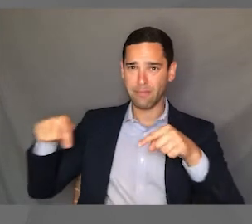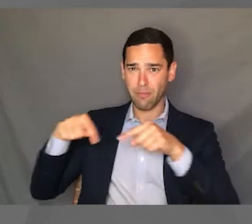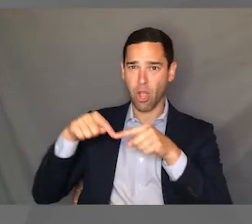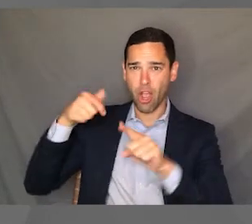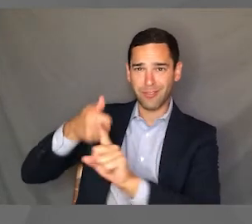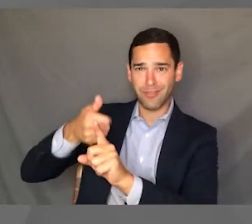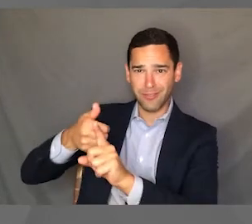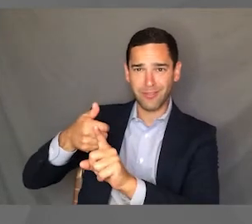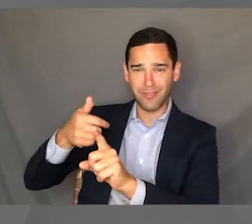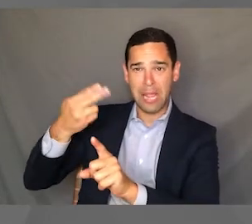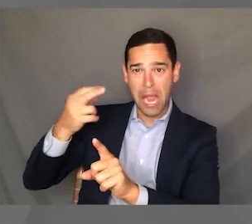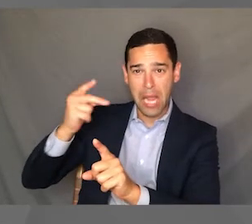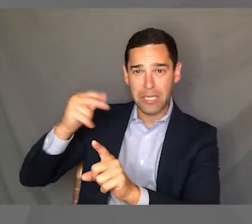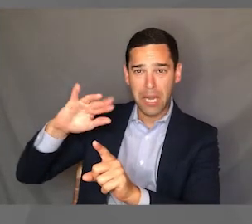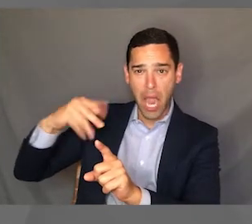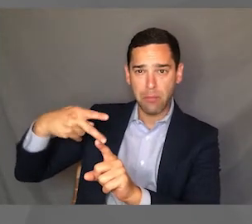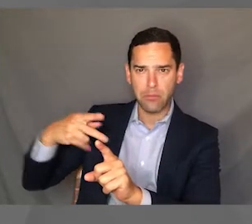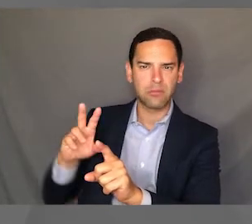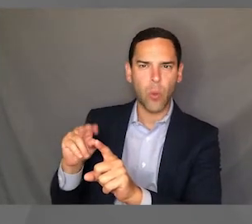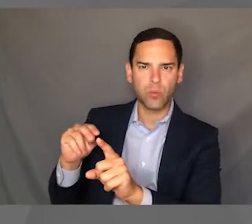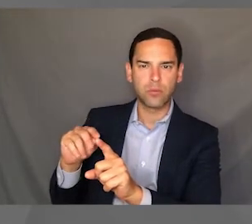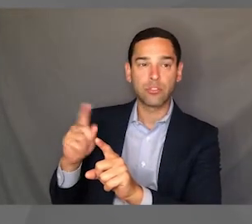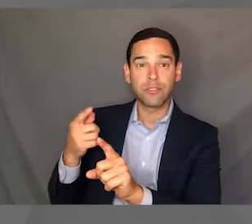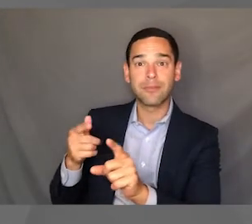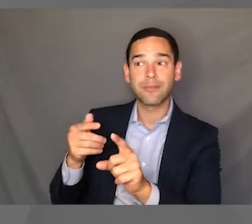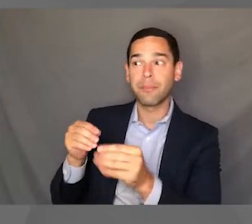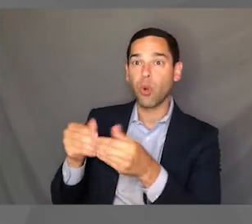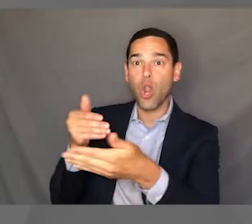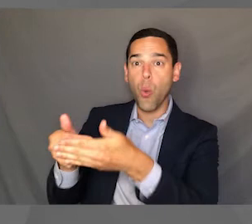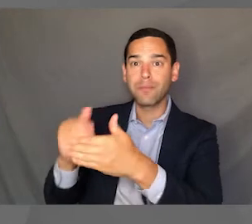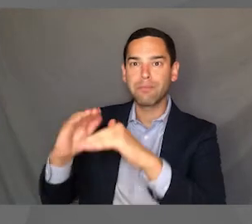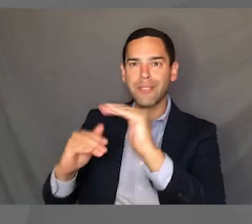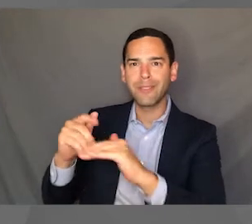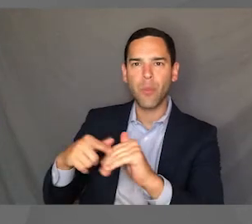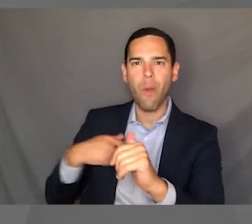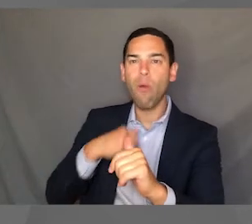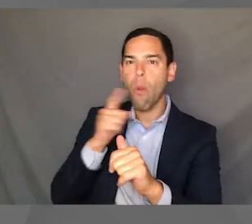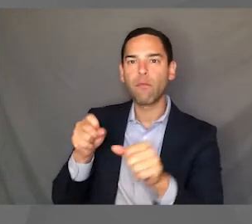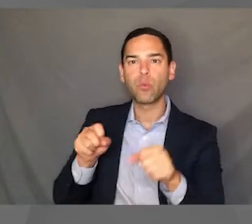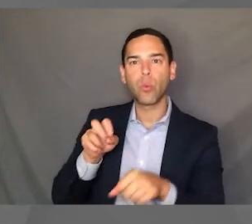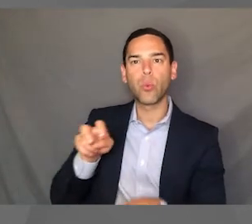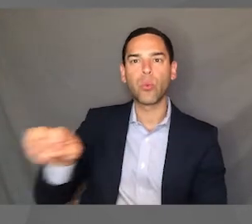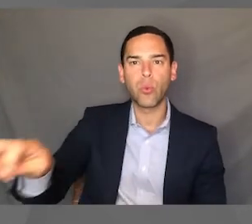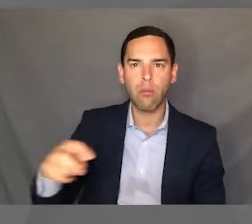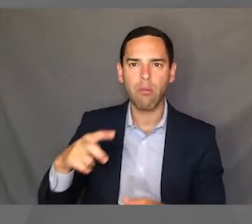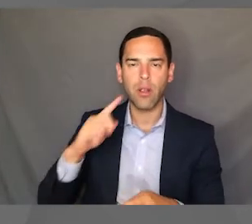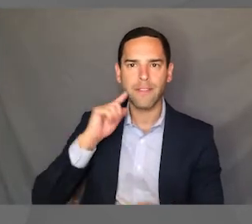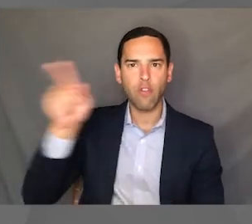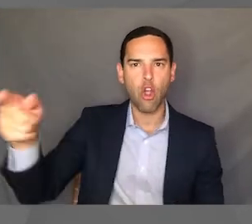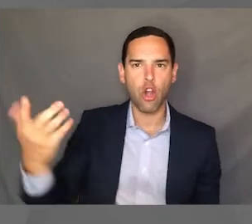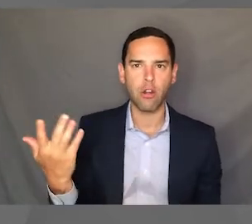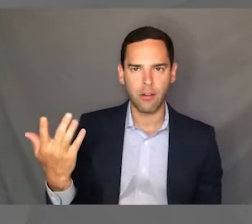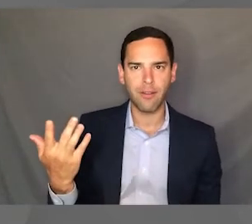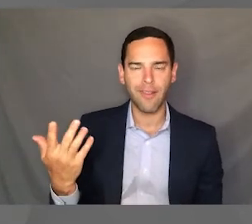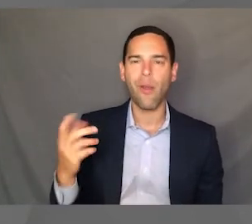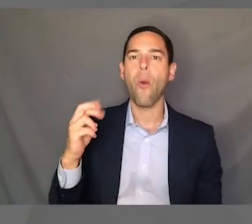No, the parking spot is just closer so that I don't have to wheel as far. For folks that are walking but maybe